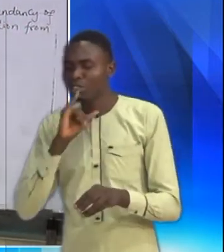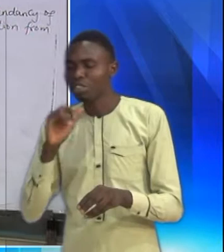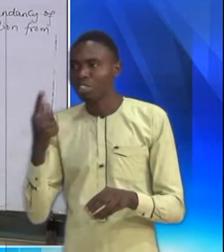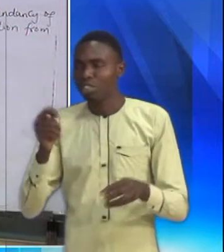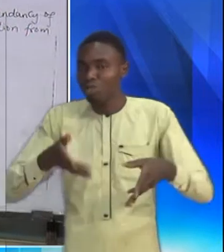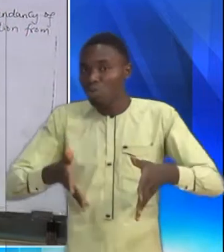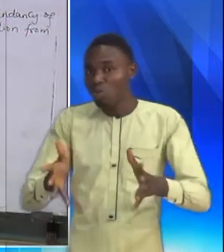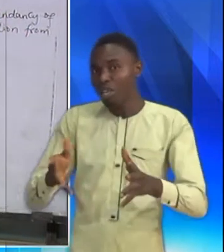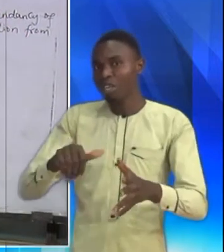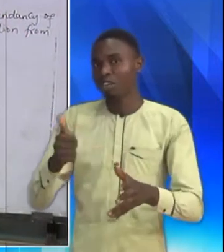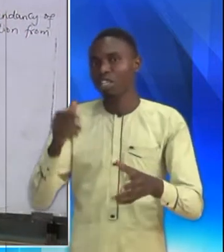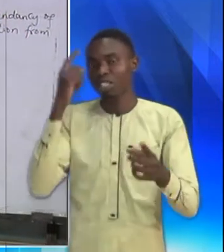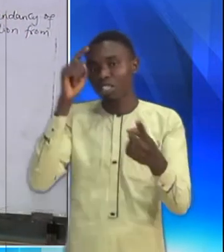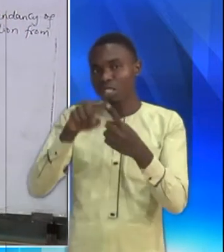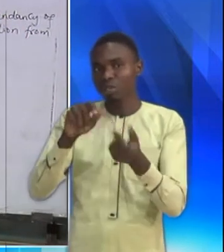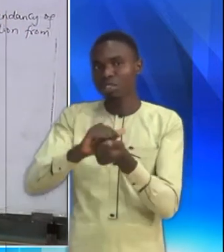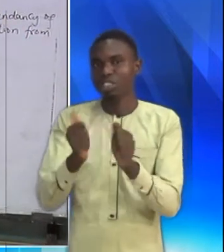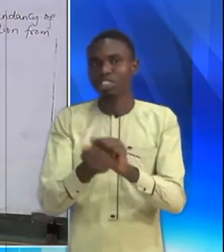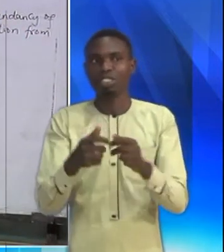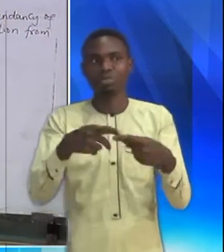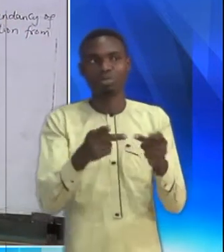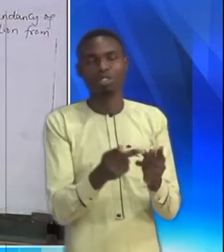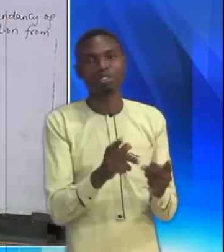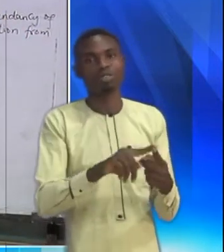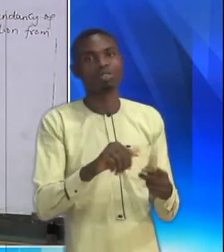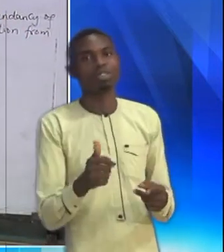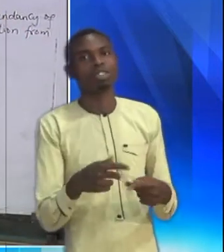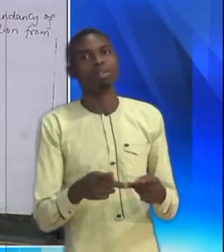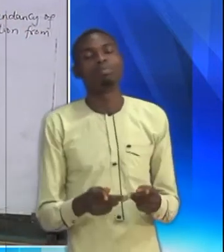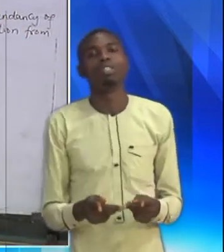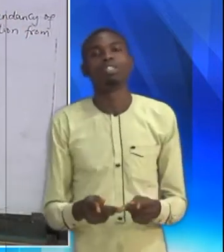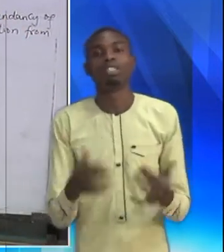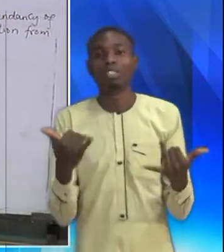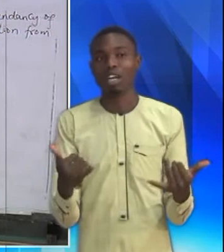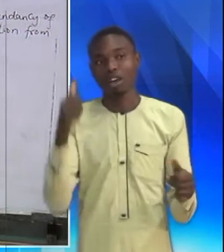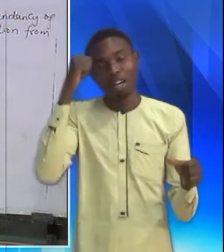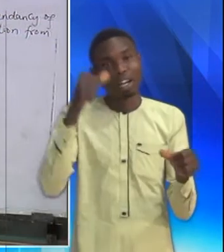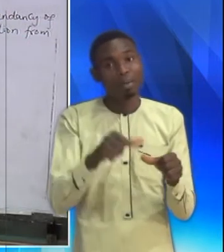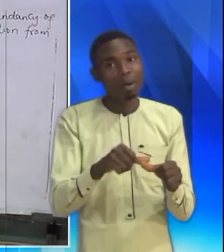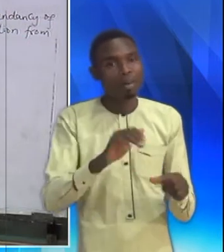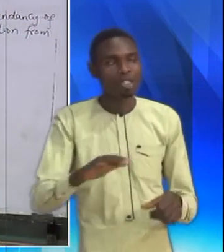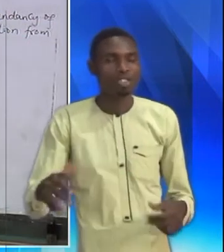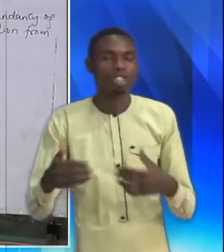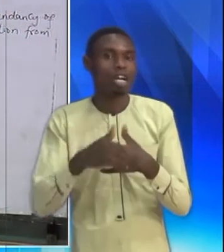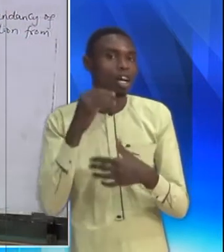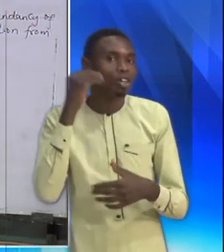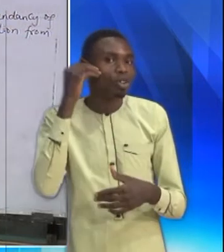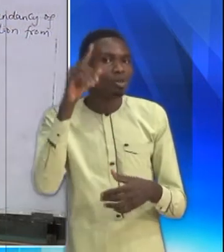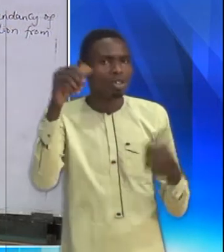from rest state. And remember, children at home, you cannot have motion without